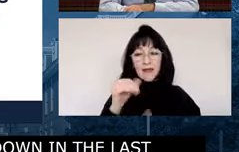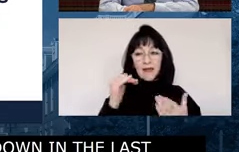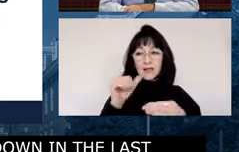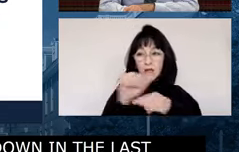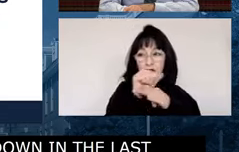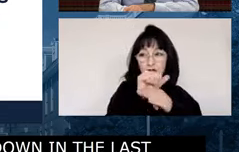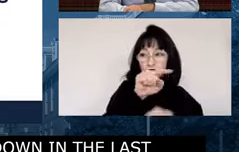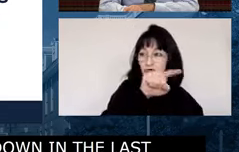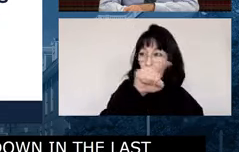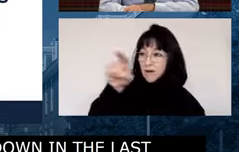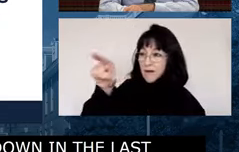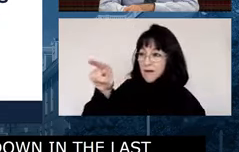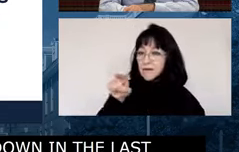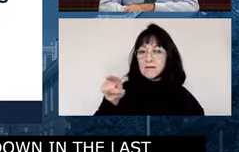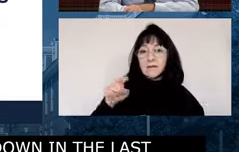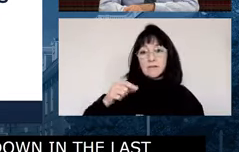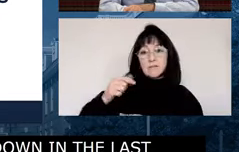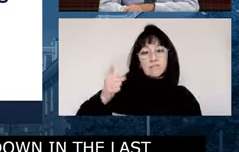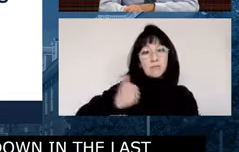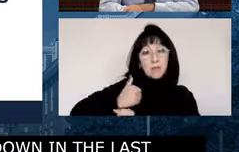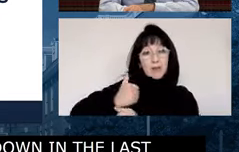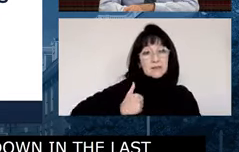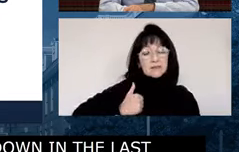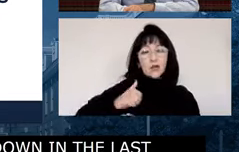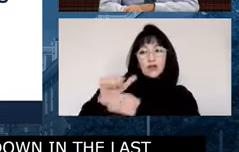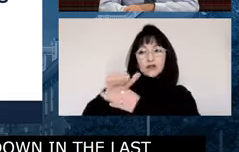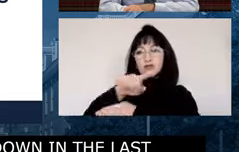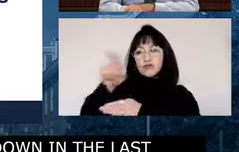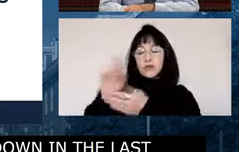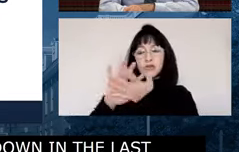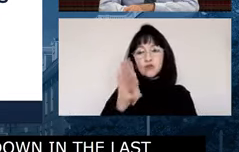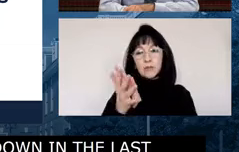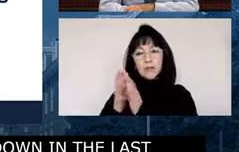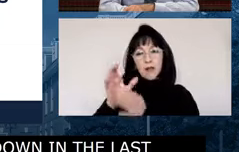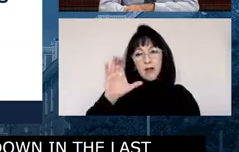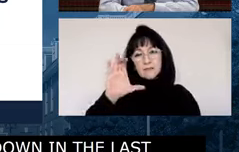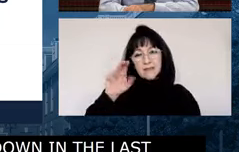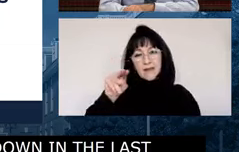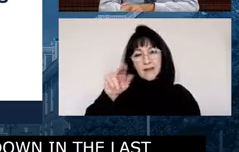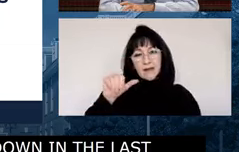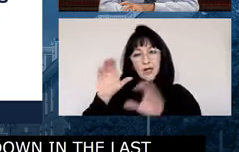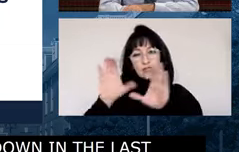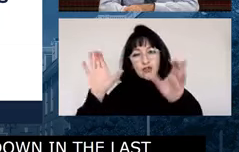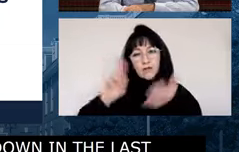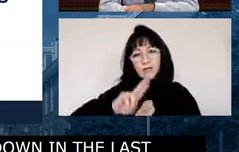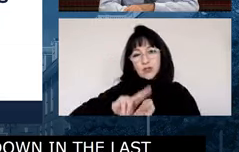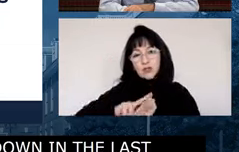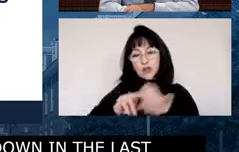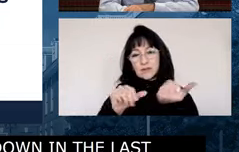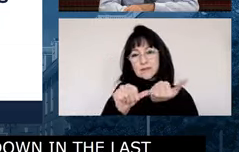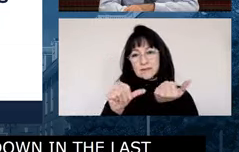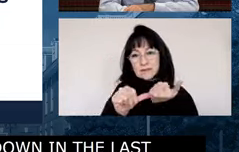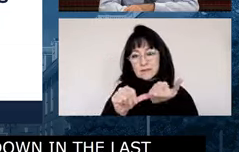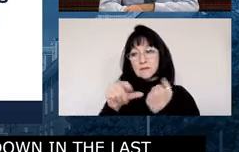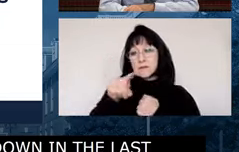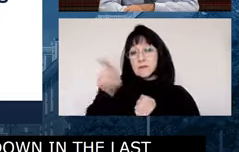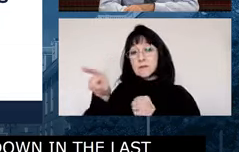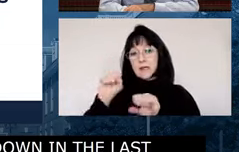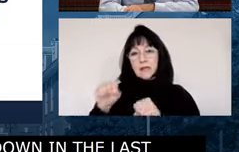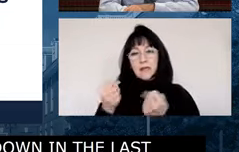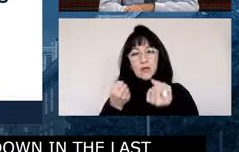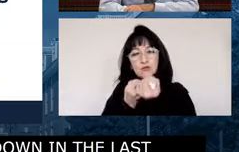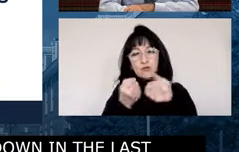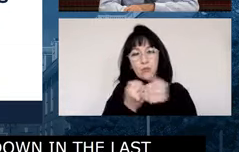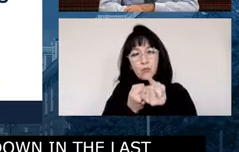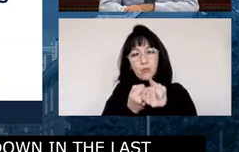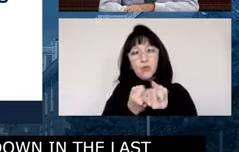to provide relief for our long-term care facilities, will enable the hospitals to release more patients who don't need hospital